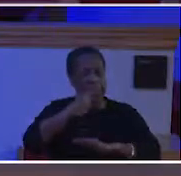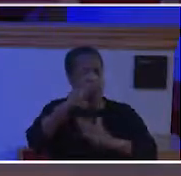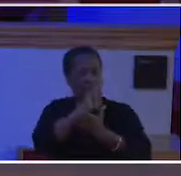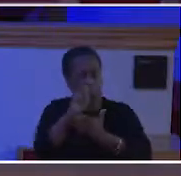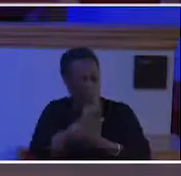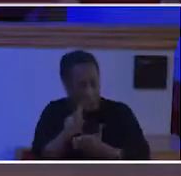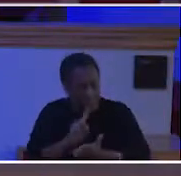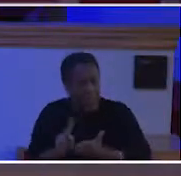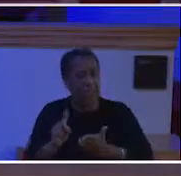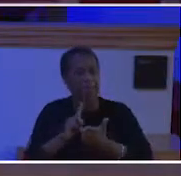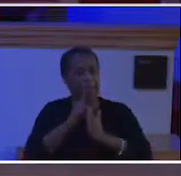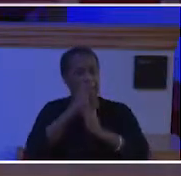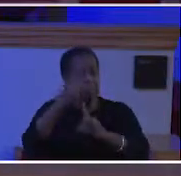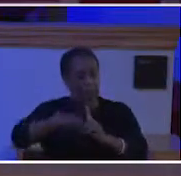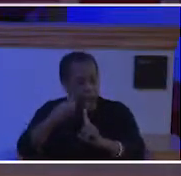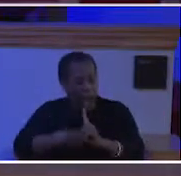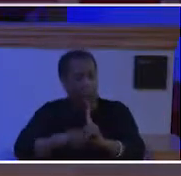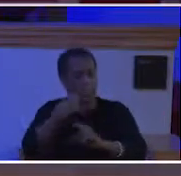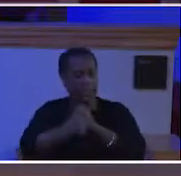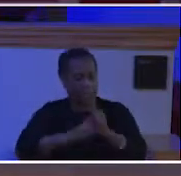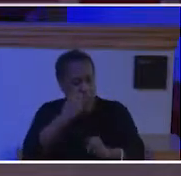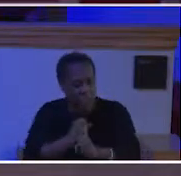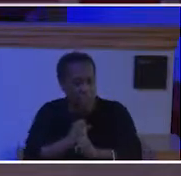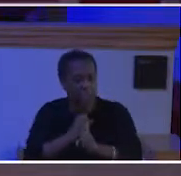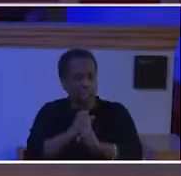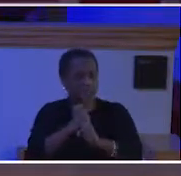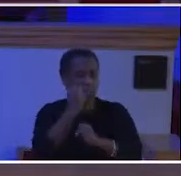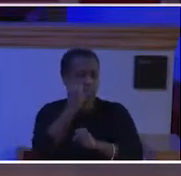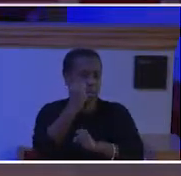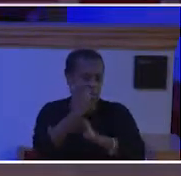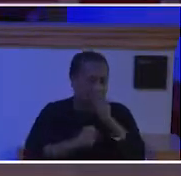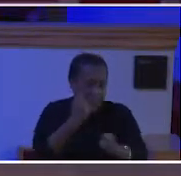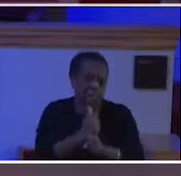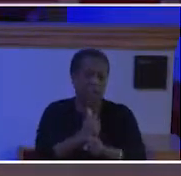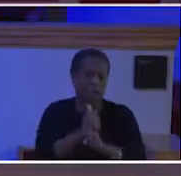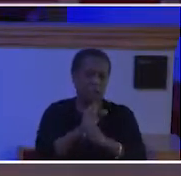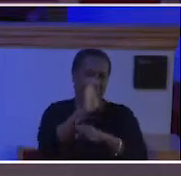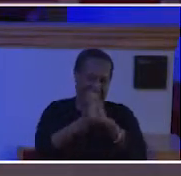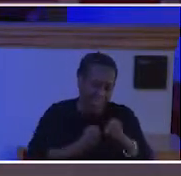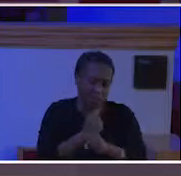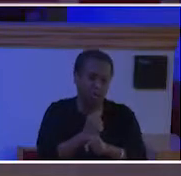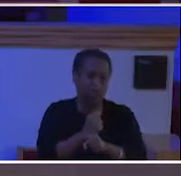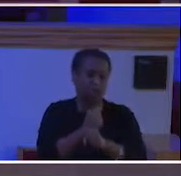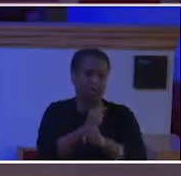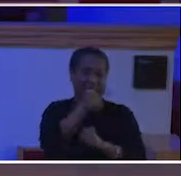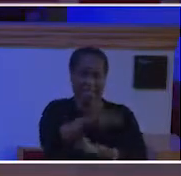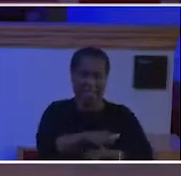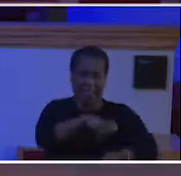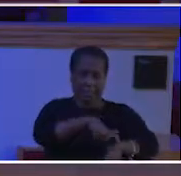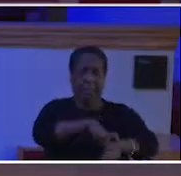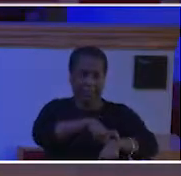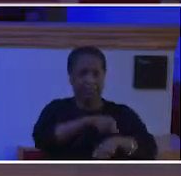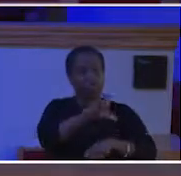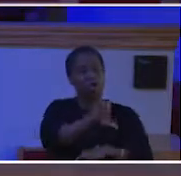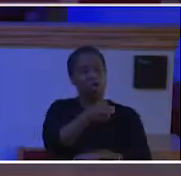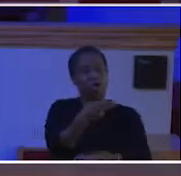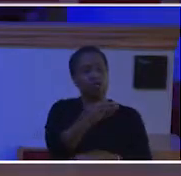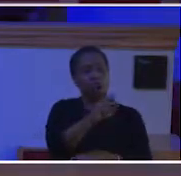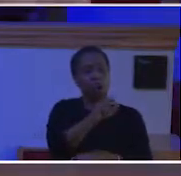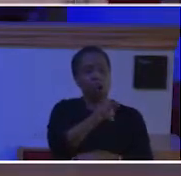weeks and months and years and decades and centuries and millennia. But then there